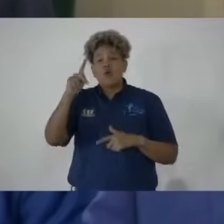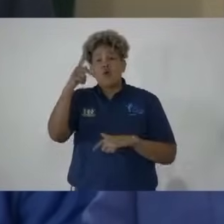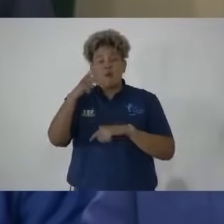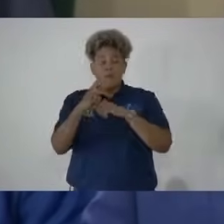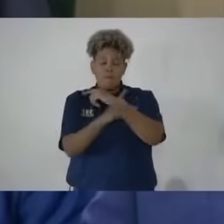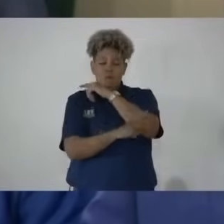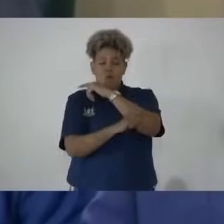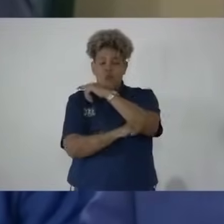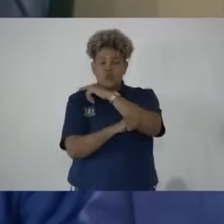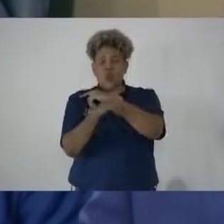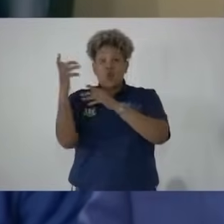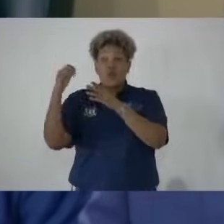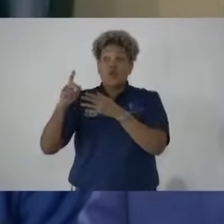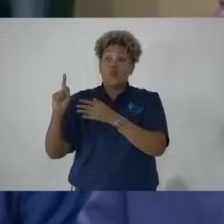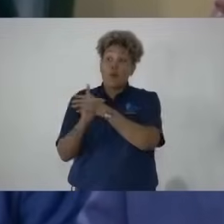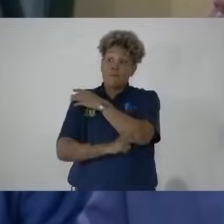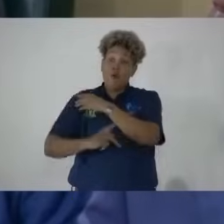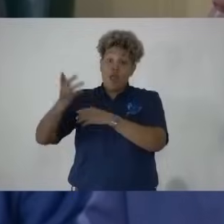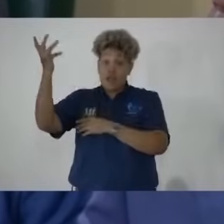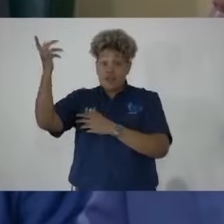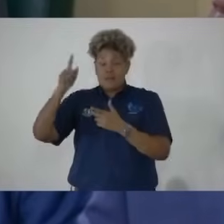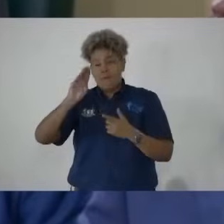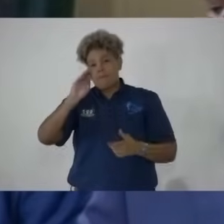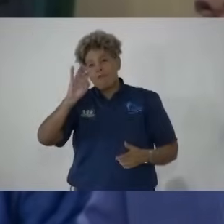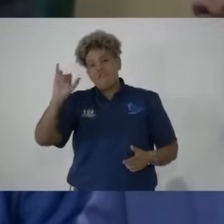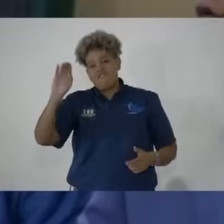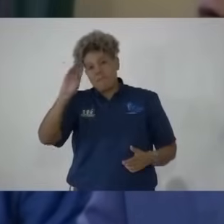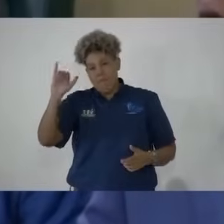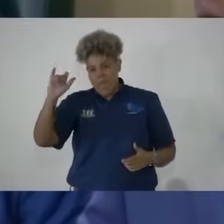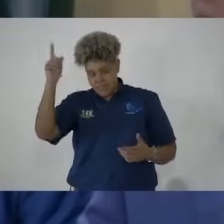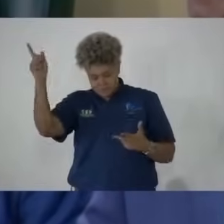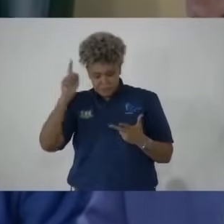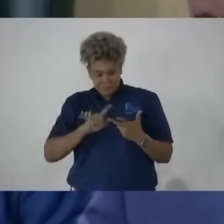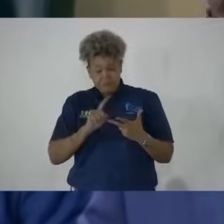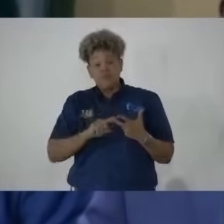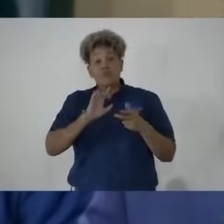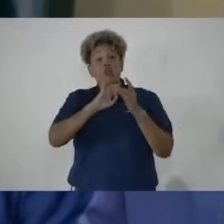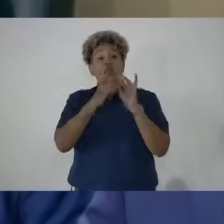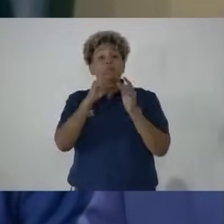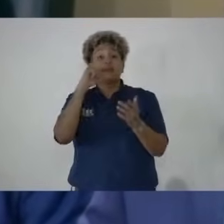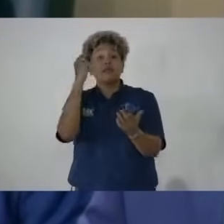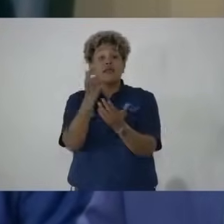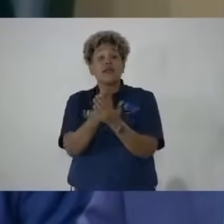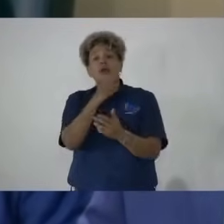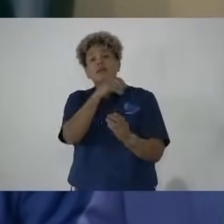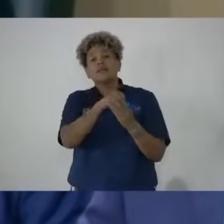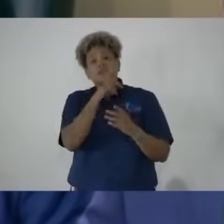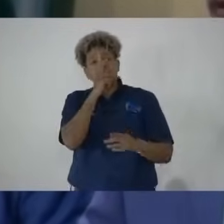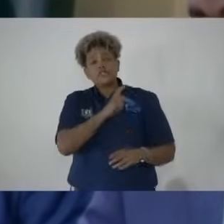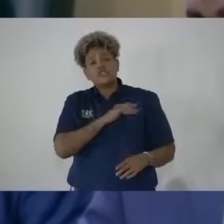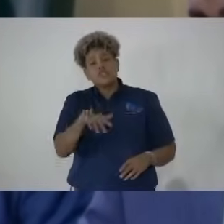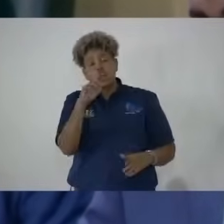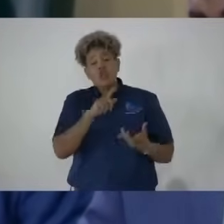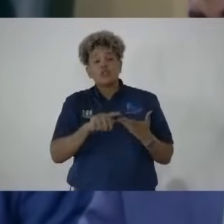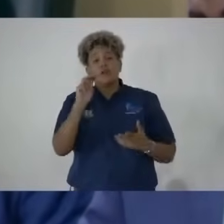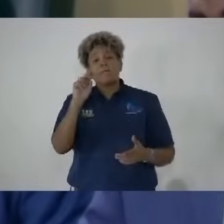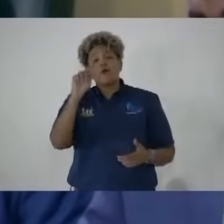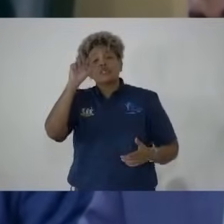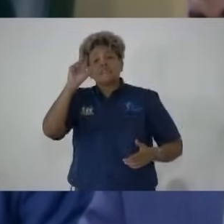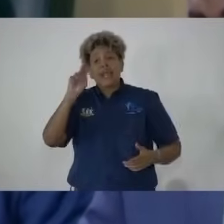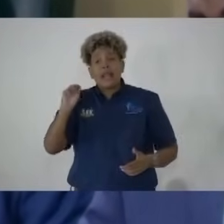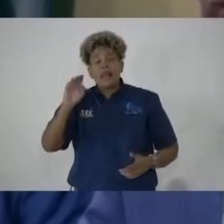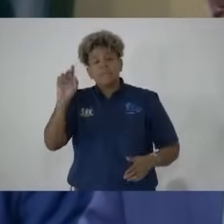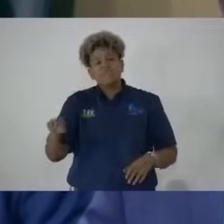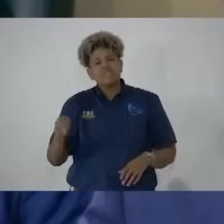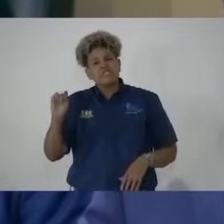Antonio in Port Antonio and Buff Bay in Portland, Olympic Gardens in corporate area, Mount Salem